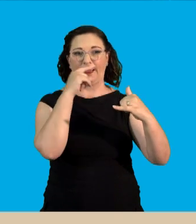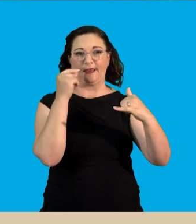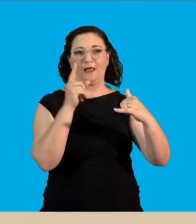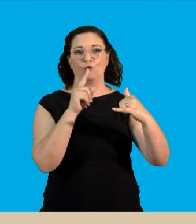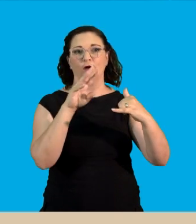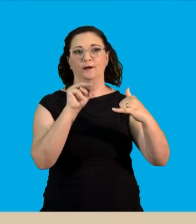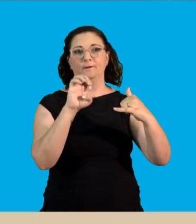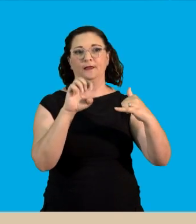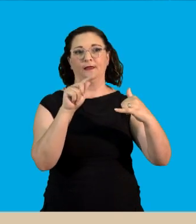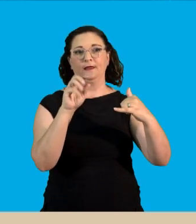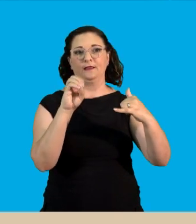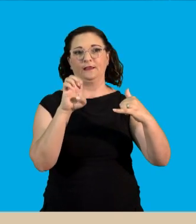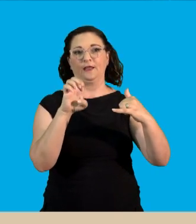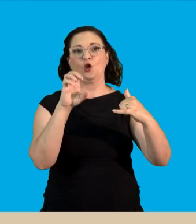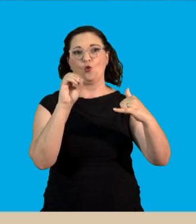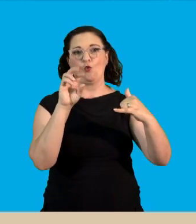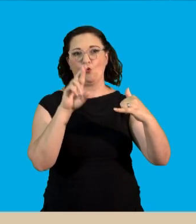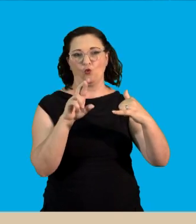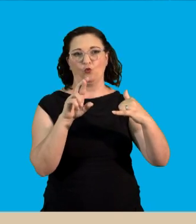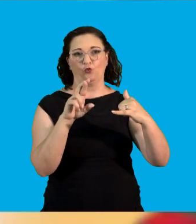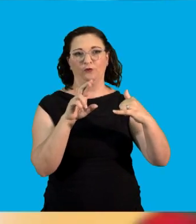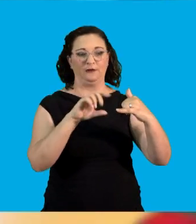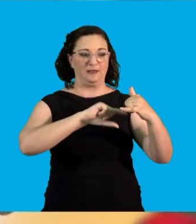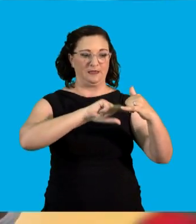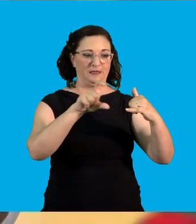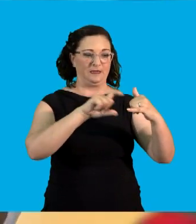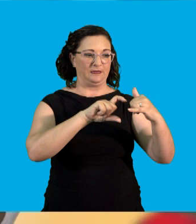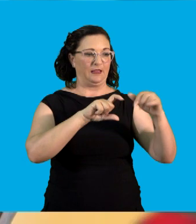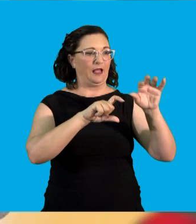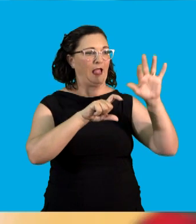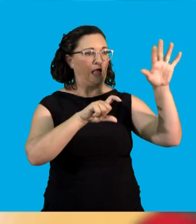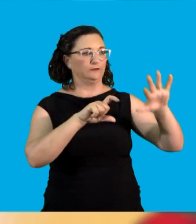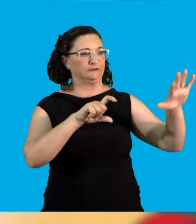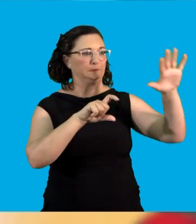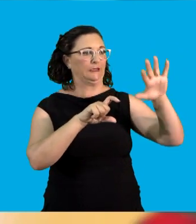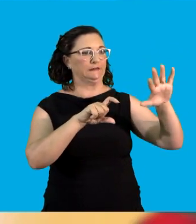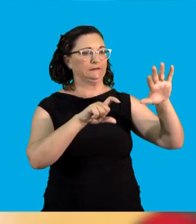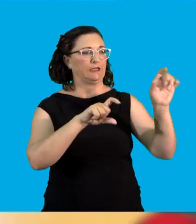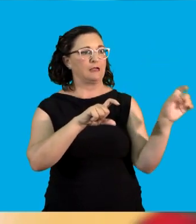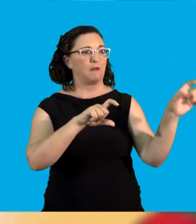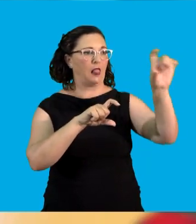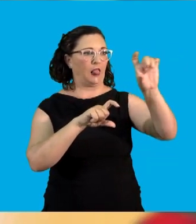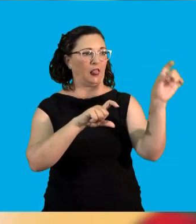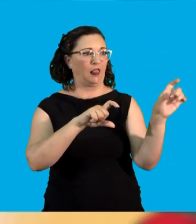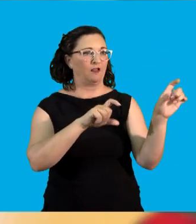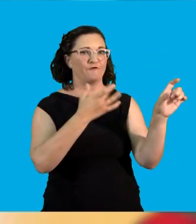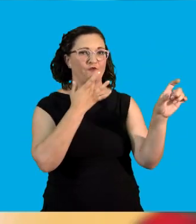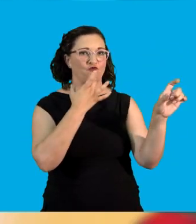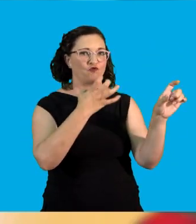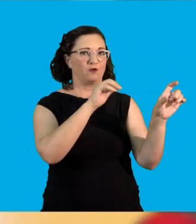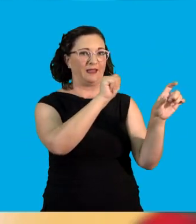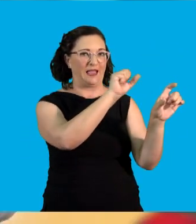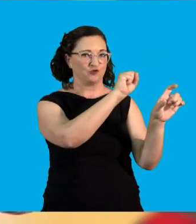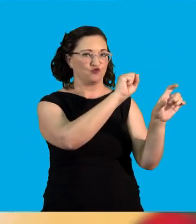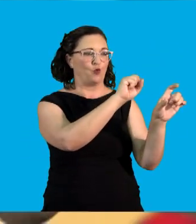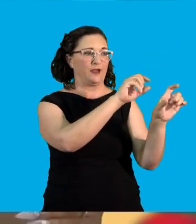Earth atmosphere and it starts to burn up. When it doesn't enter the atmosphere, when it's still there in the asteroid belt, it is not